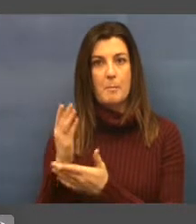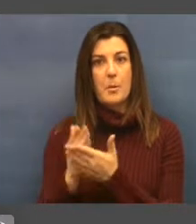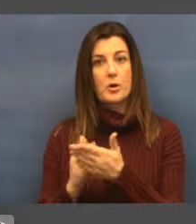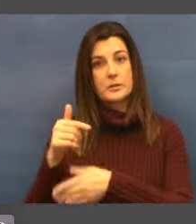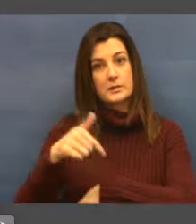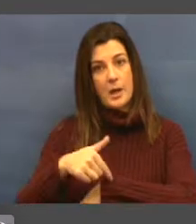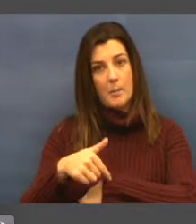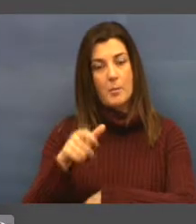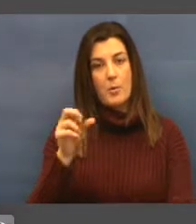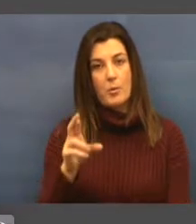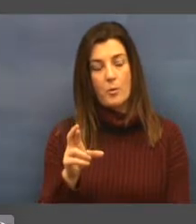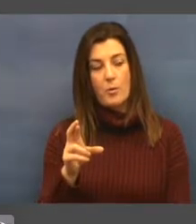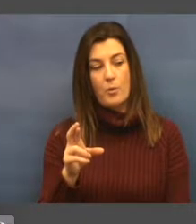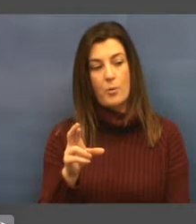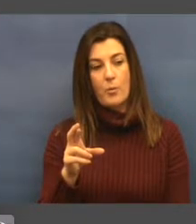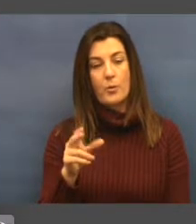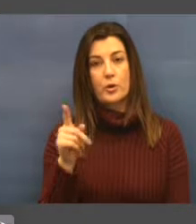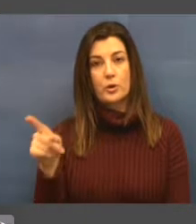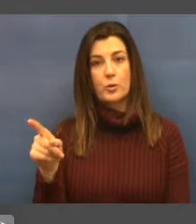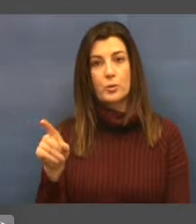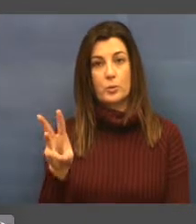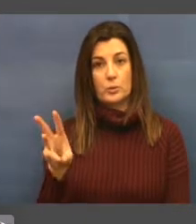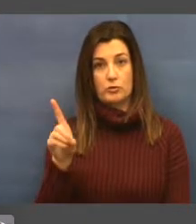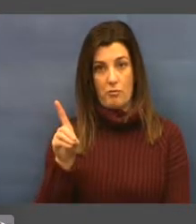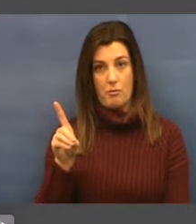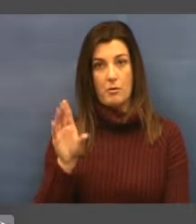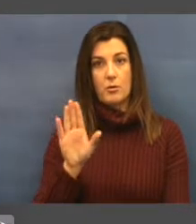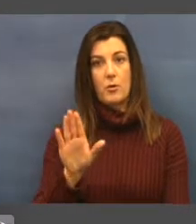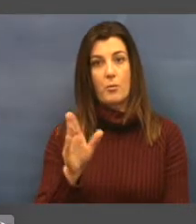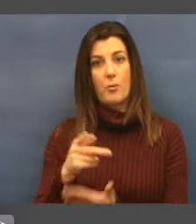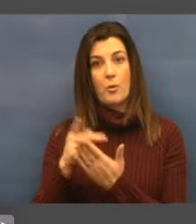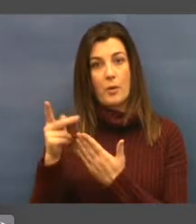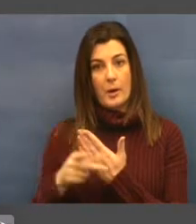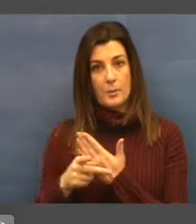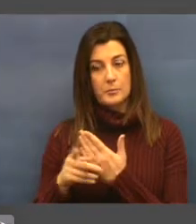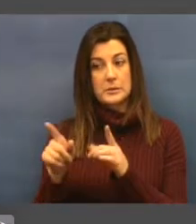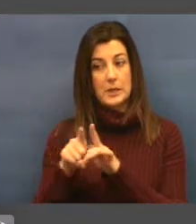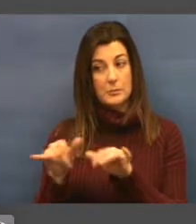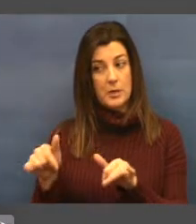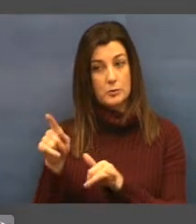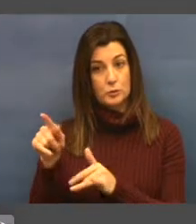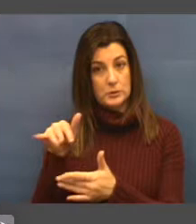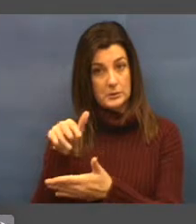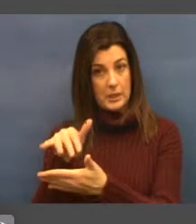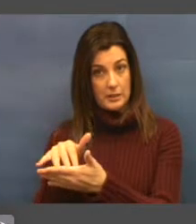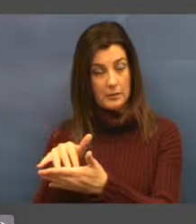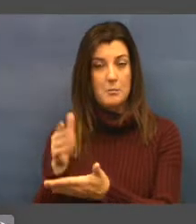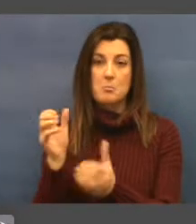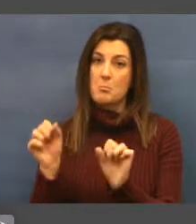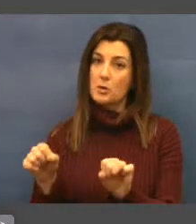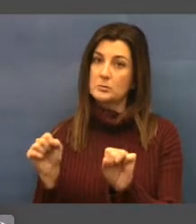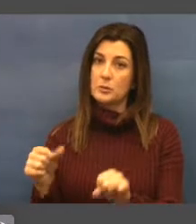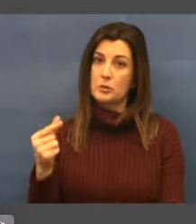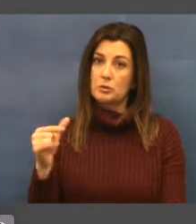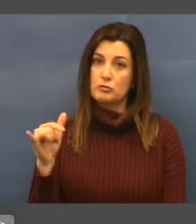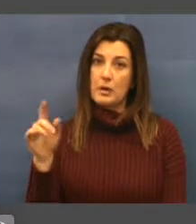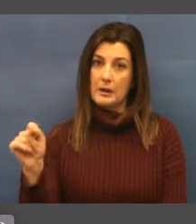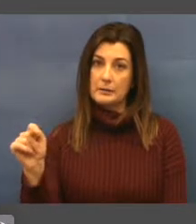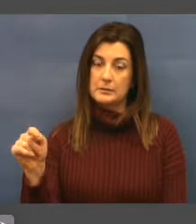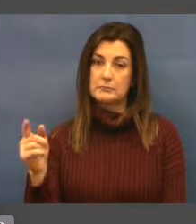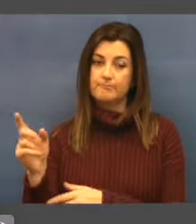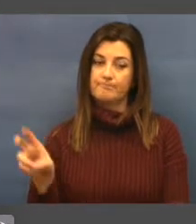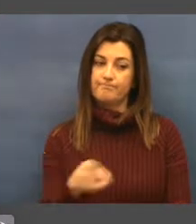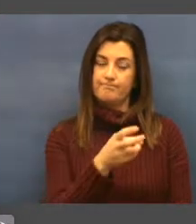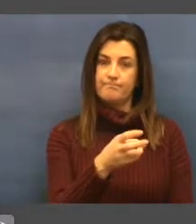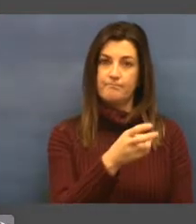or you withdraw from your program during your period of study, it is possible for your grants to be converted